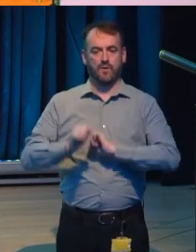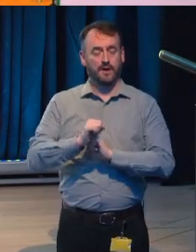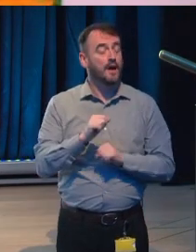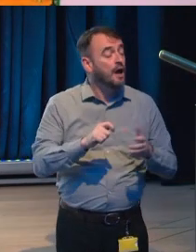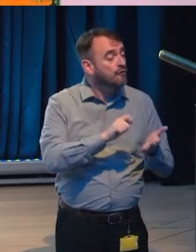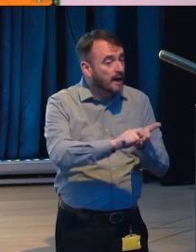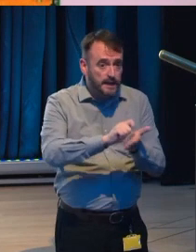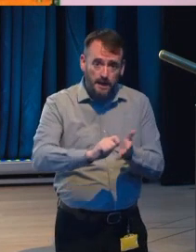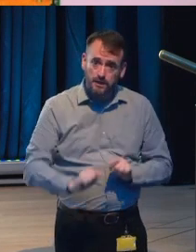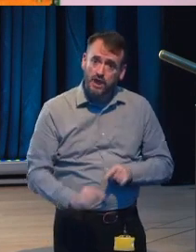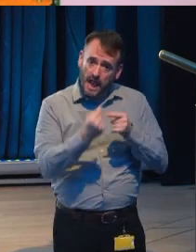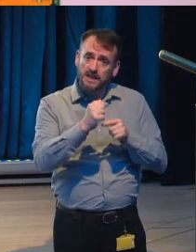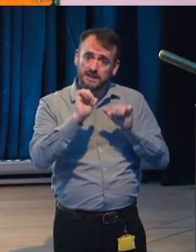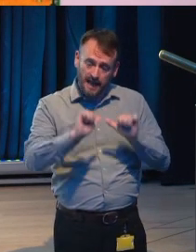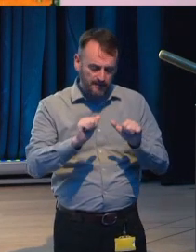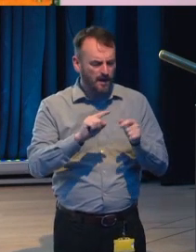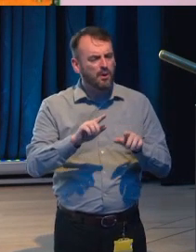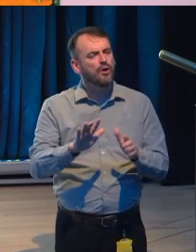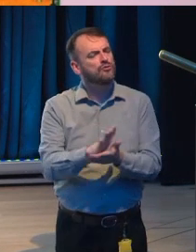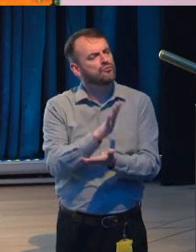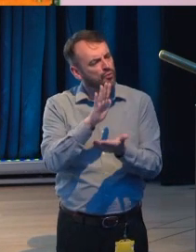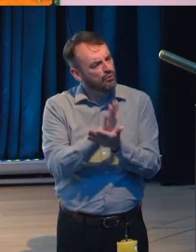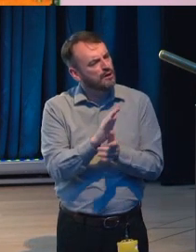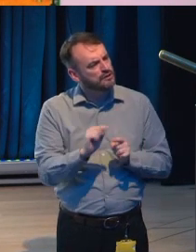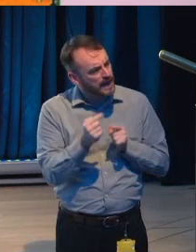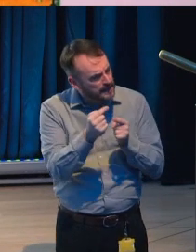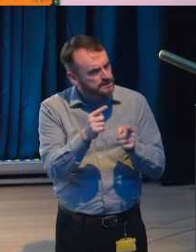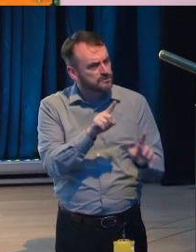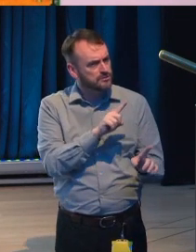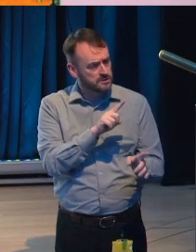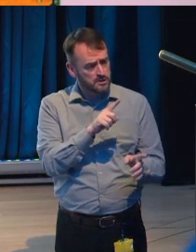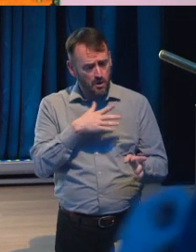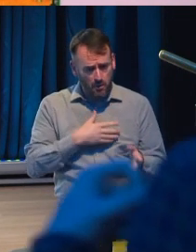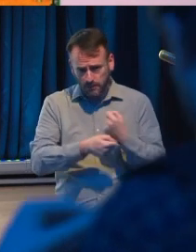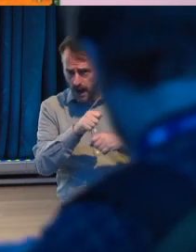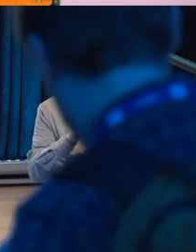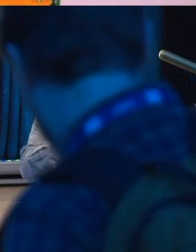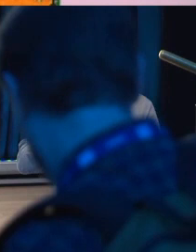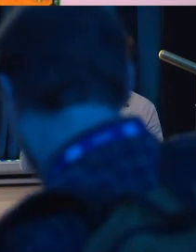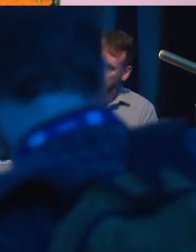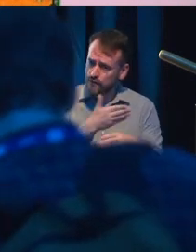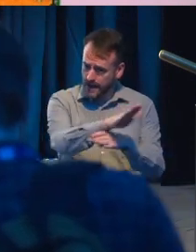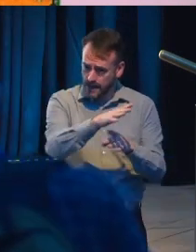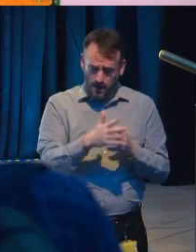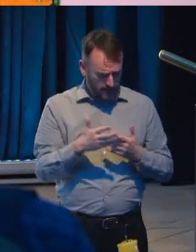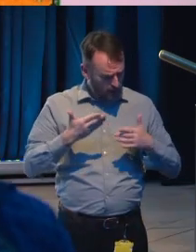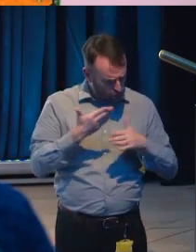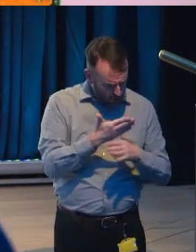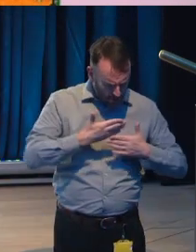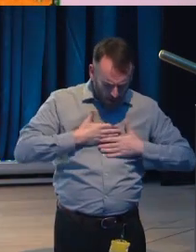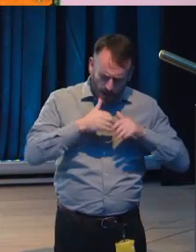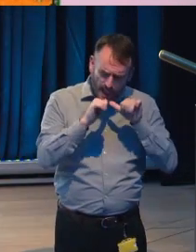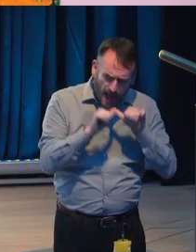but it should be an enjoyable challenge if it's something you want to do as a career. However, when you do a job you love, it can be a really easy thing to feel